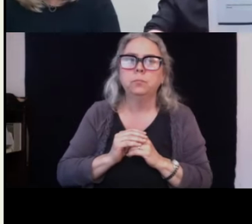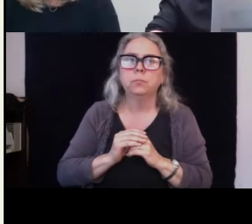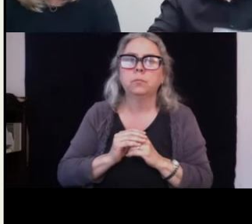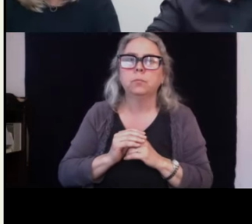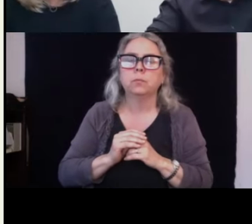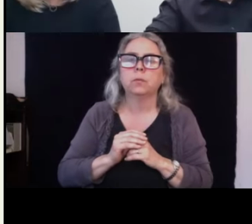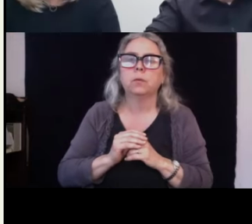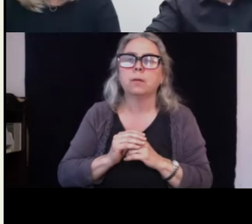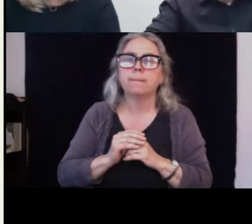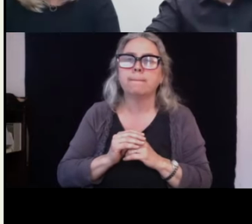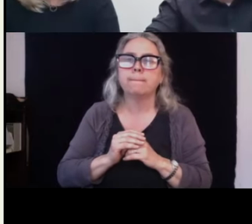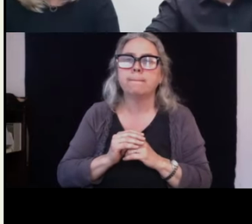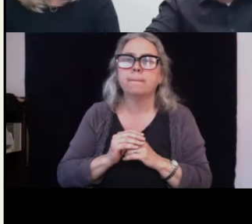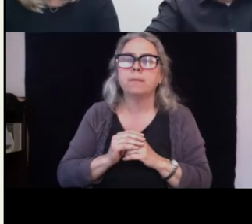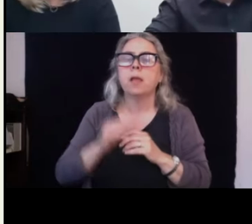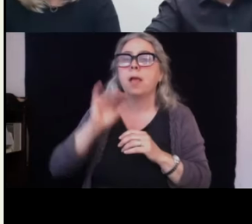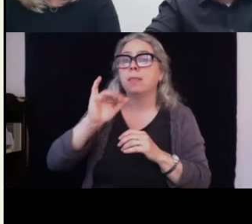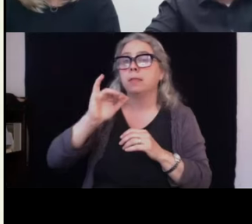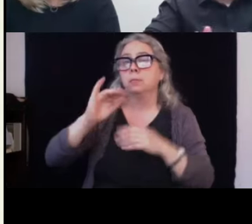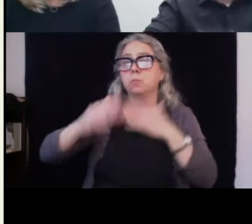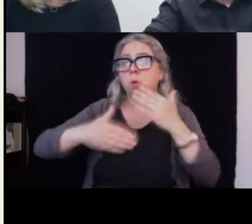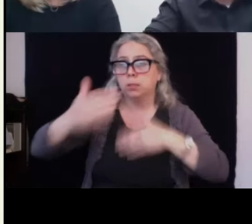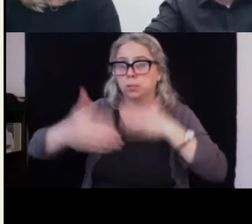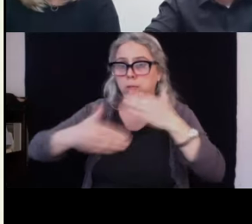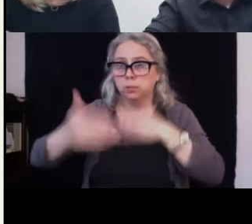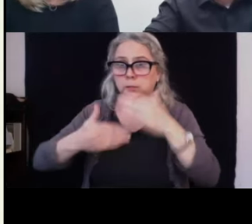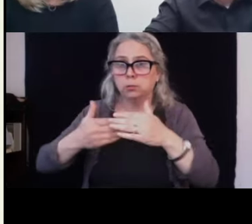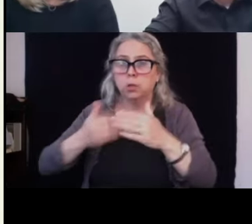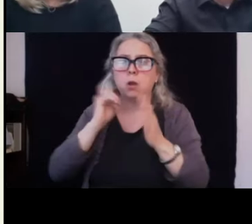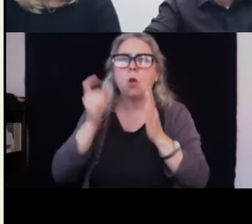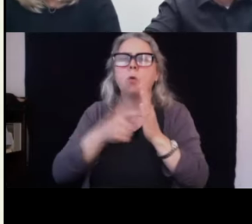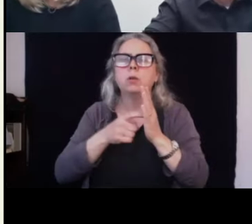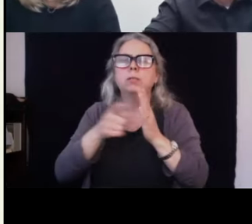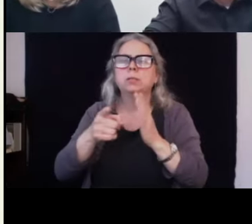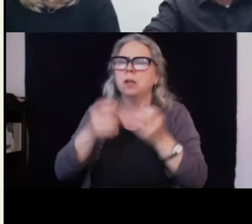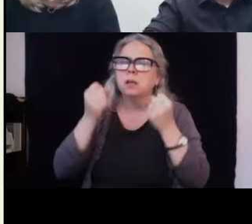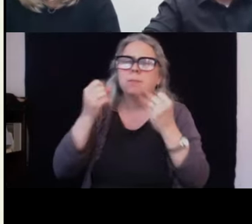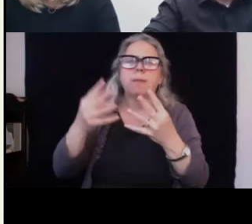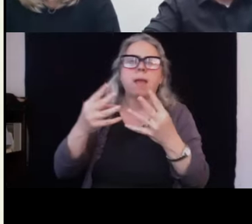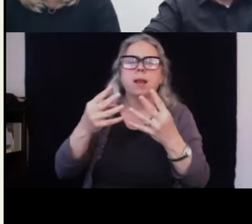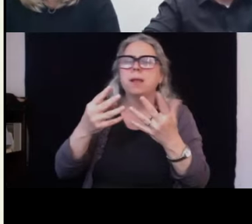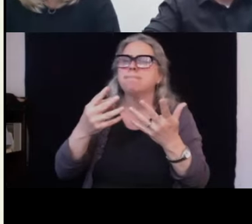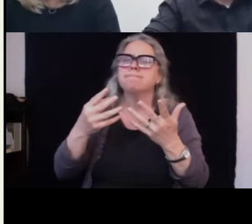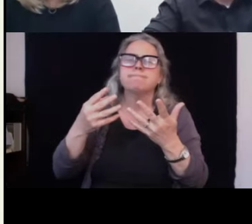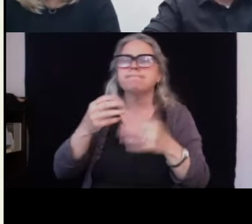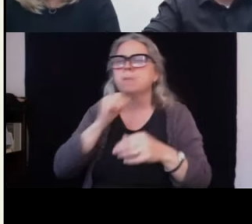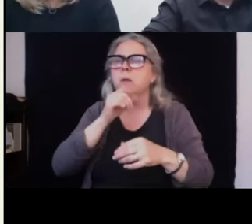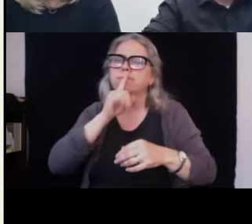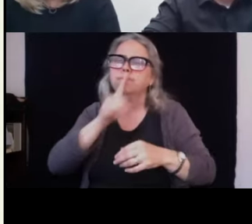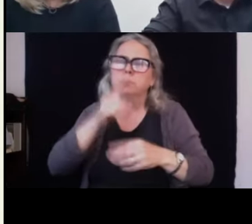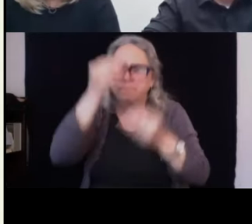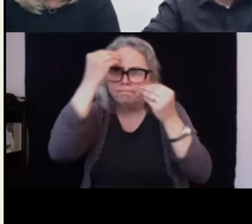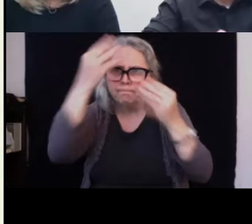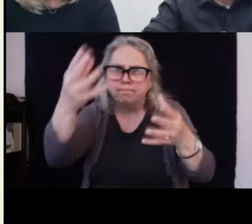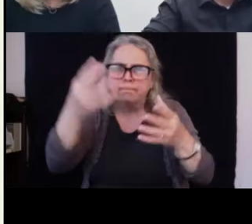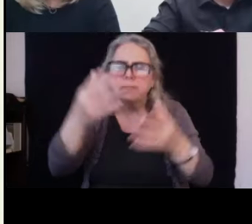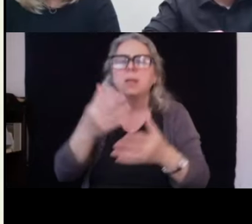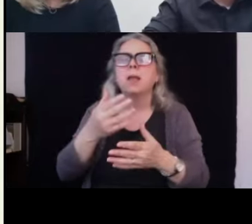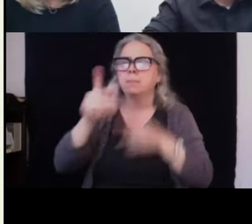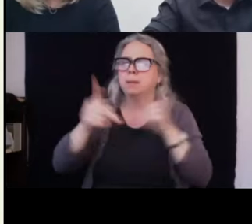So with this process, there's oftentimes a lot of myths out there, and people make some assumptions based